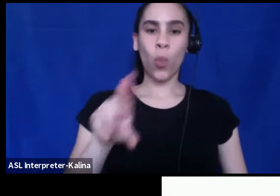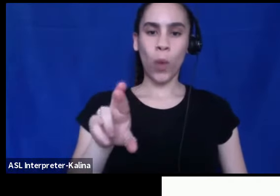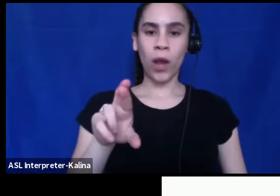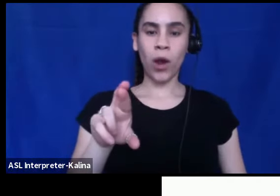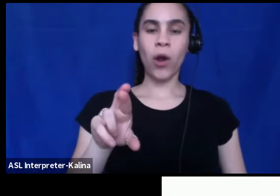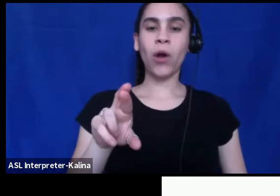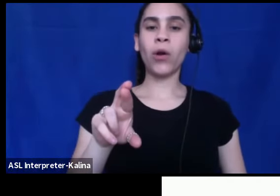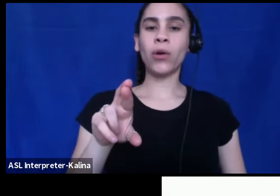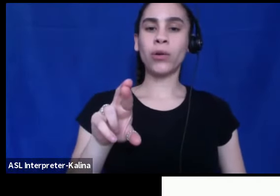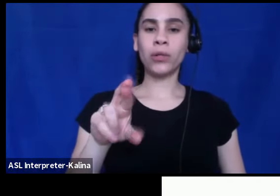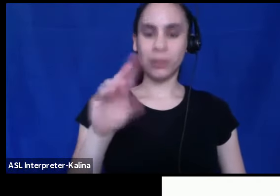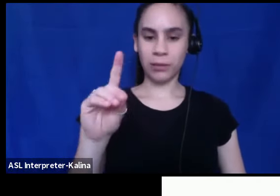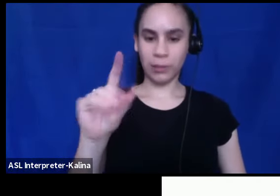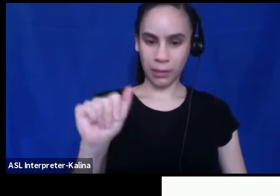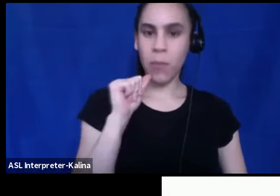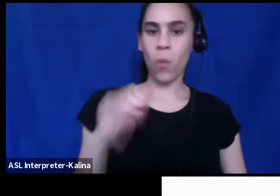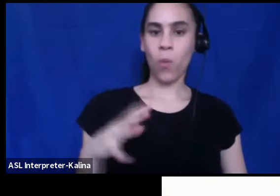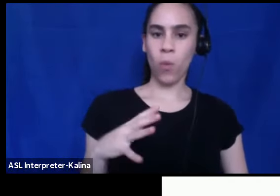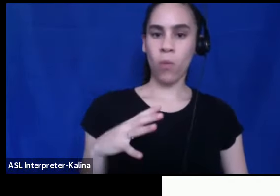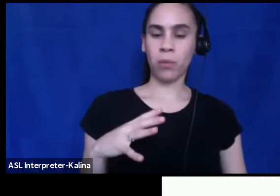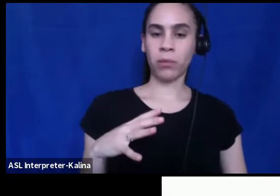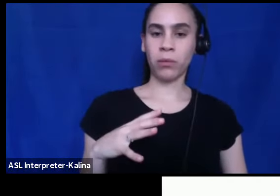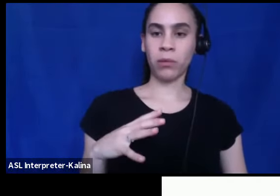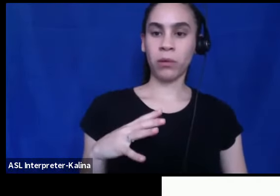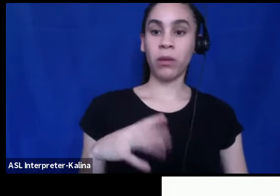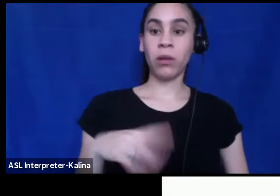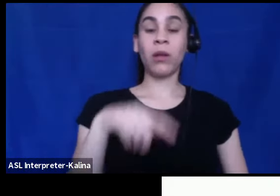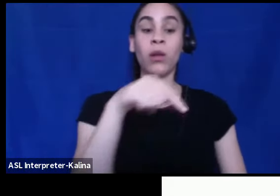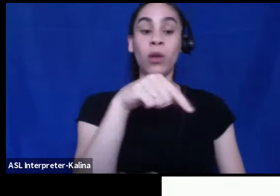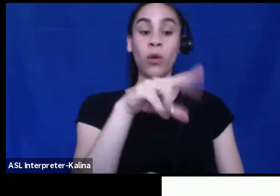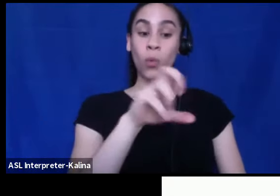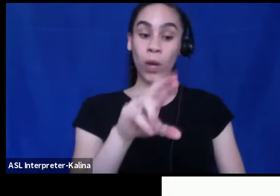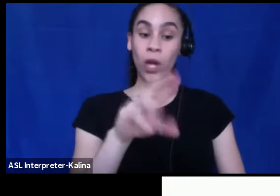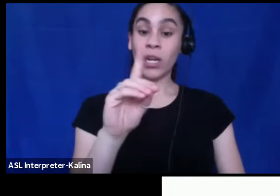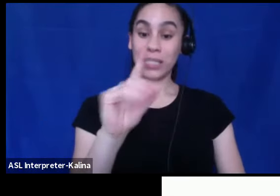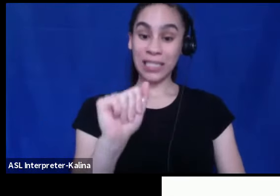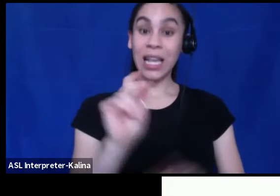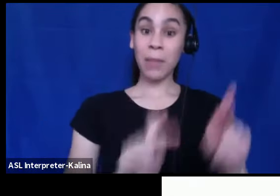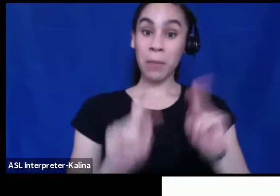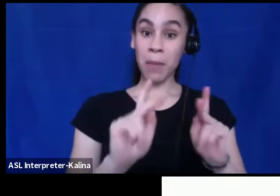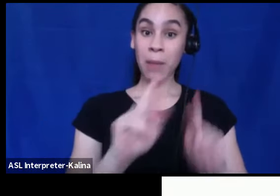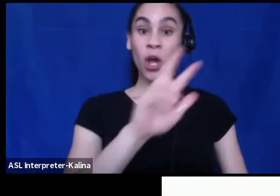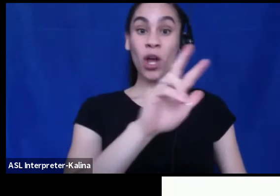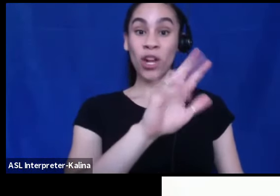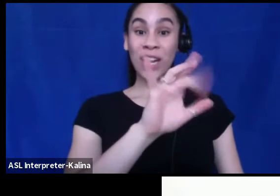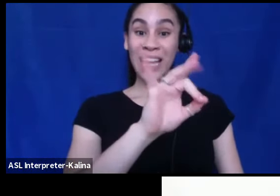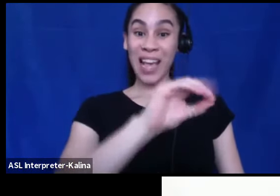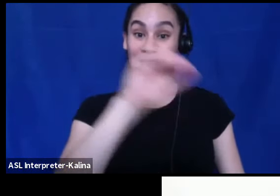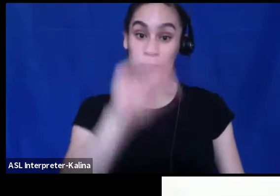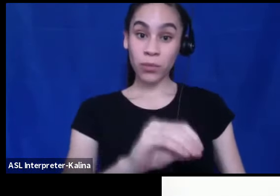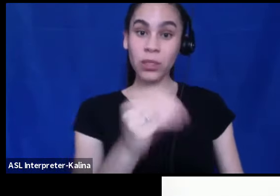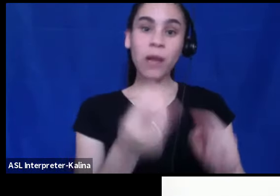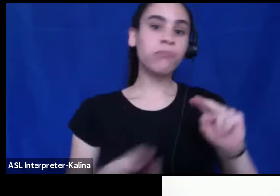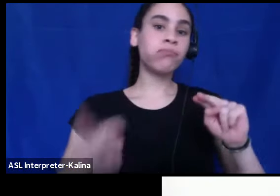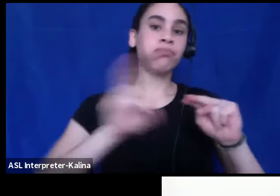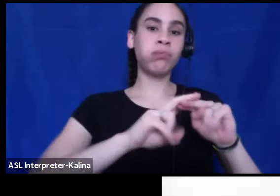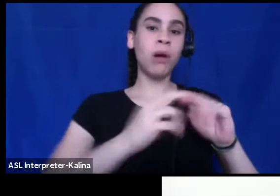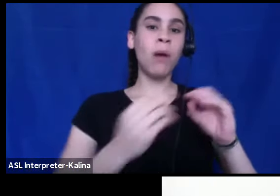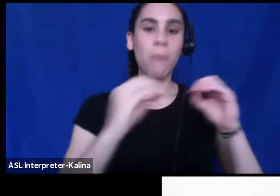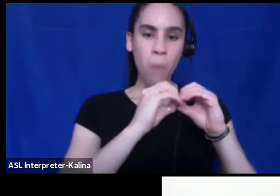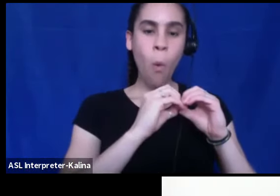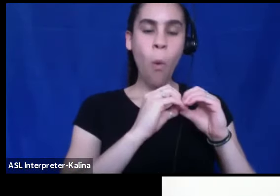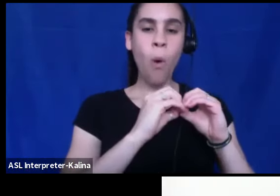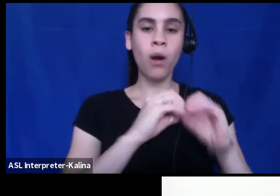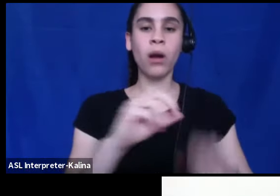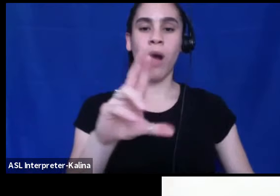for example, queer disabled people are 38% more unemployed than